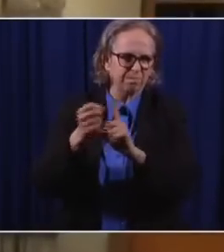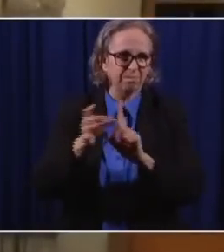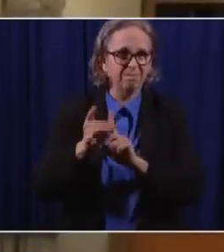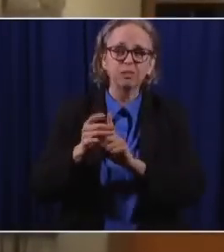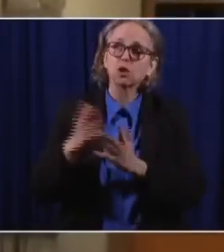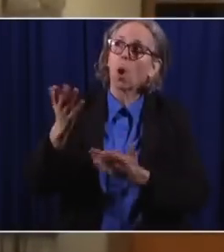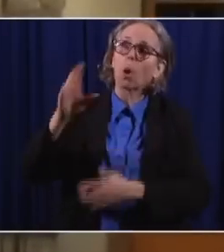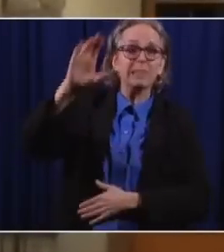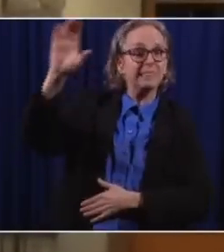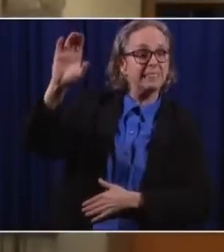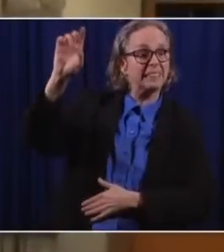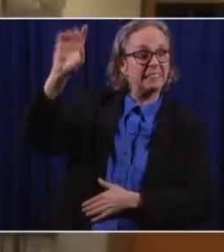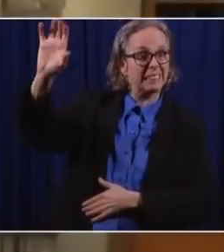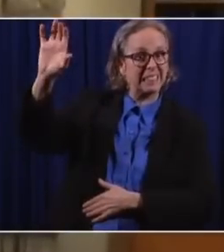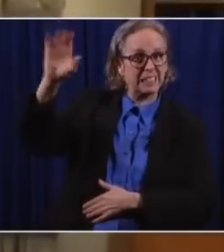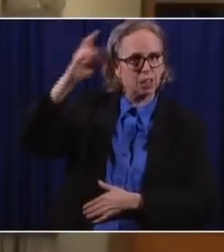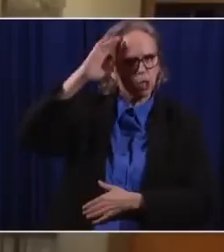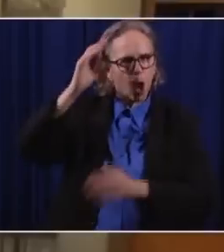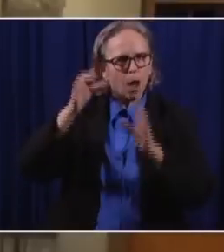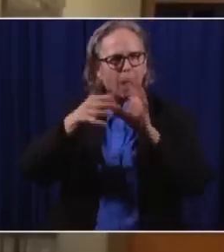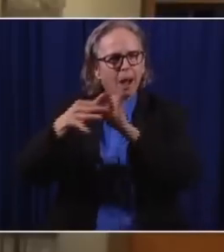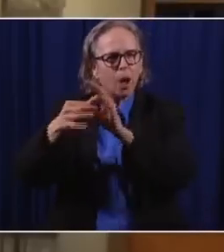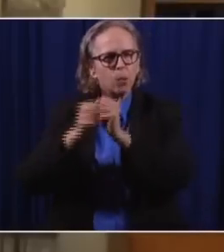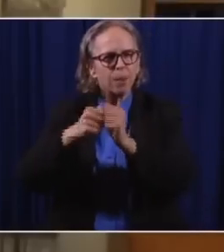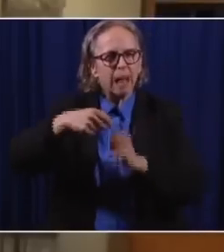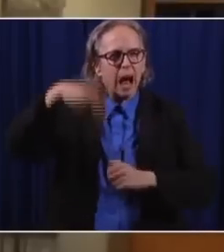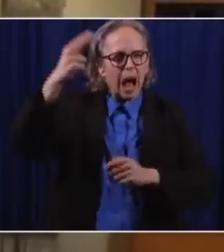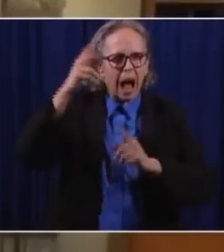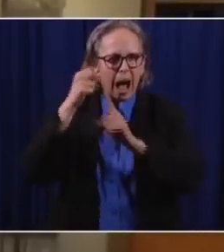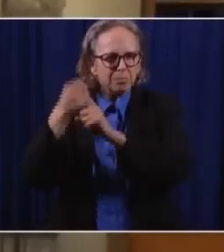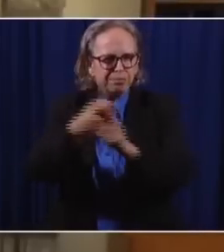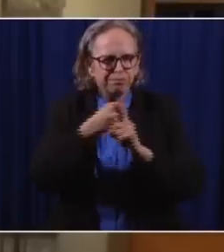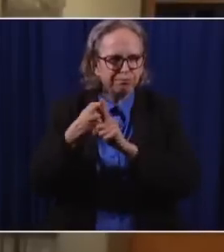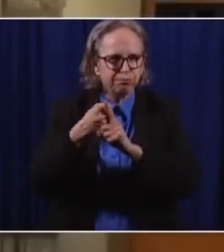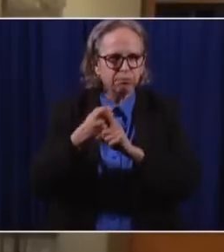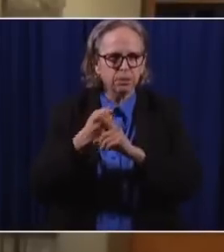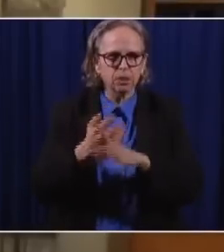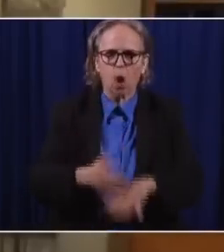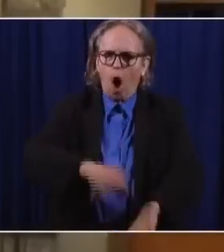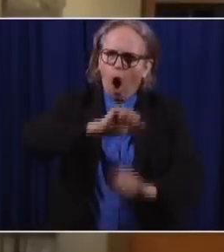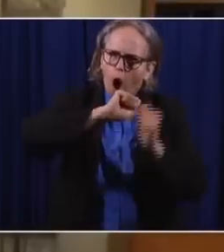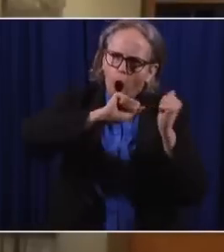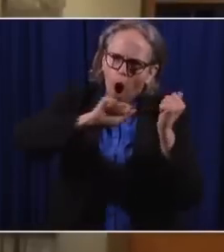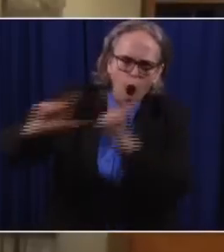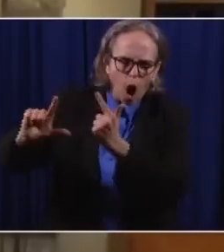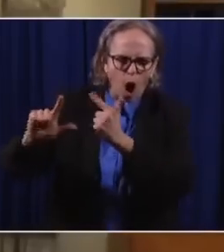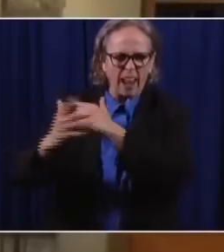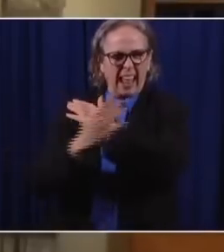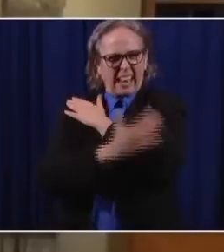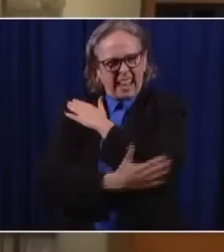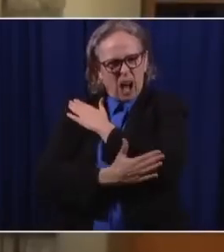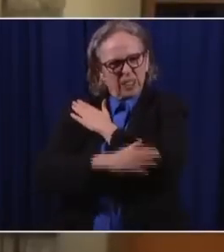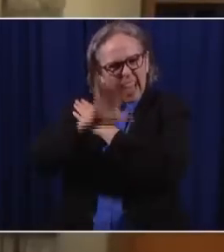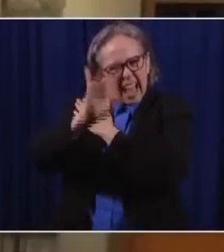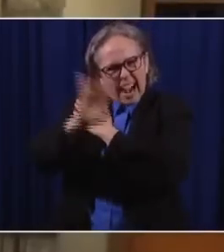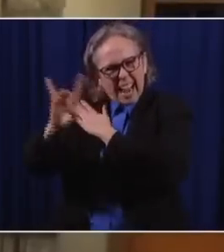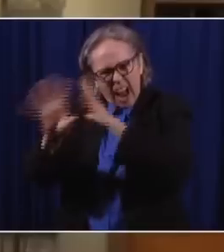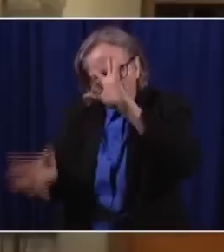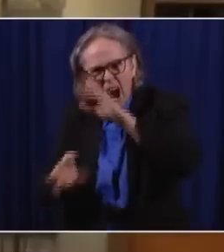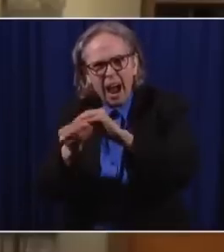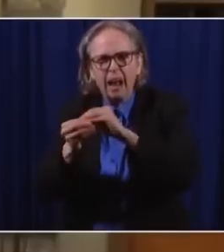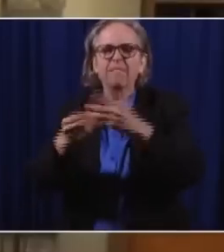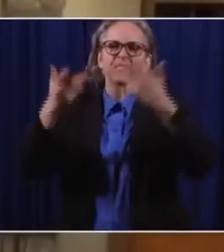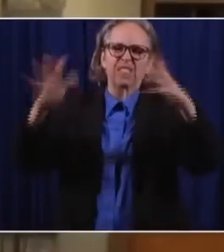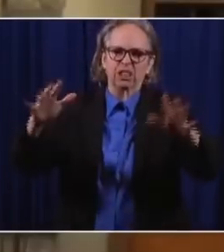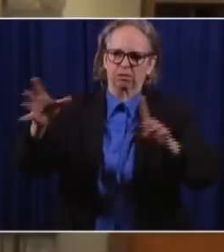now that every county in the state of Ohio is a high incidence county. So it is